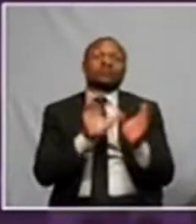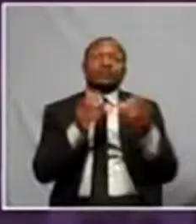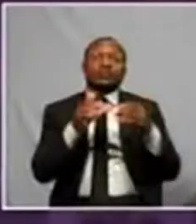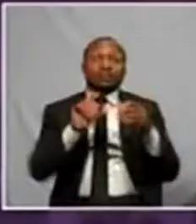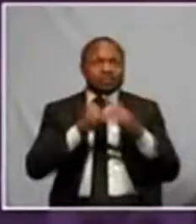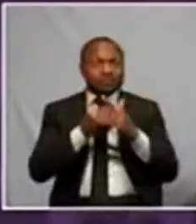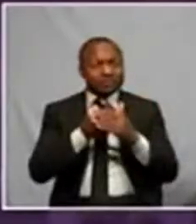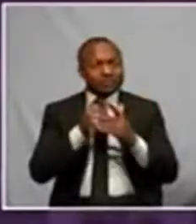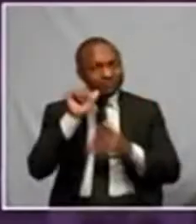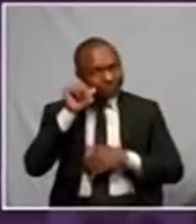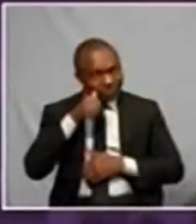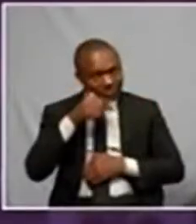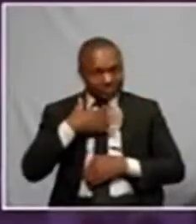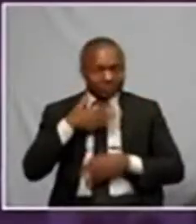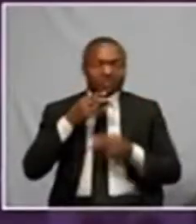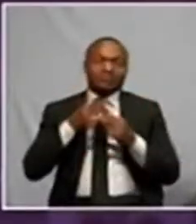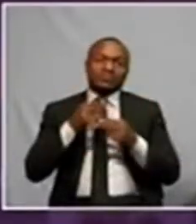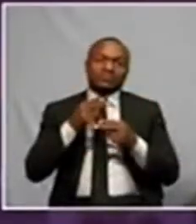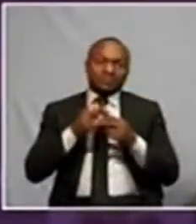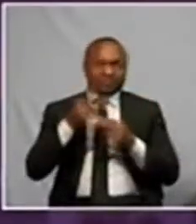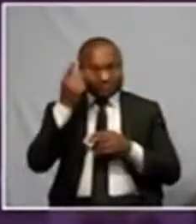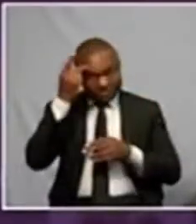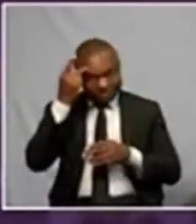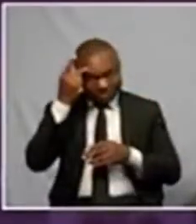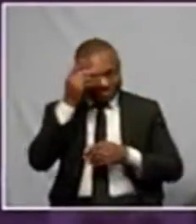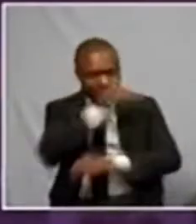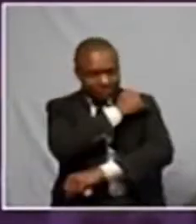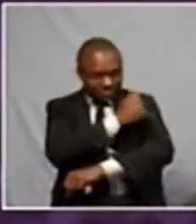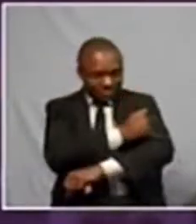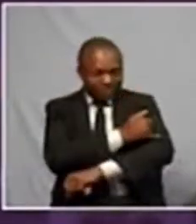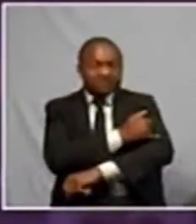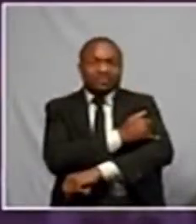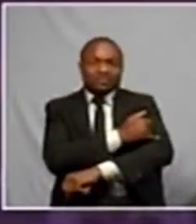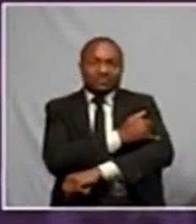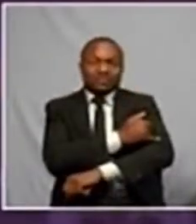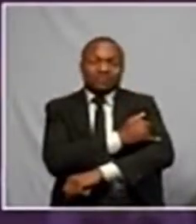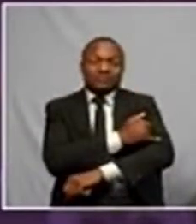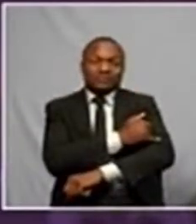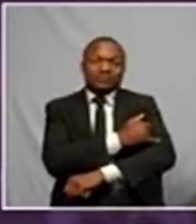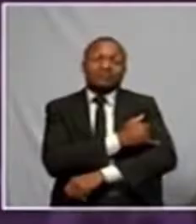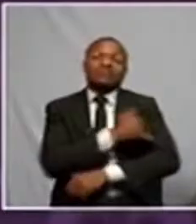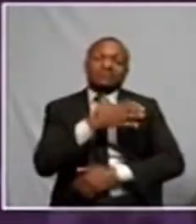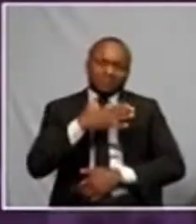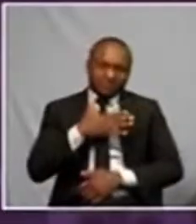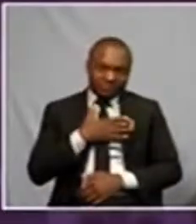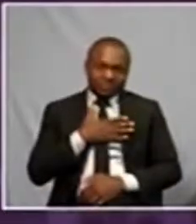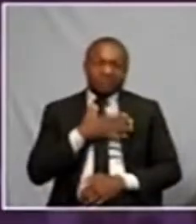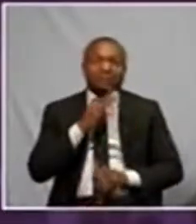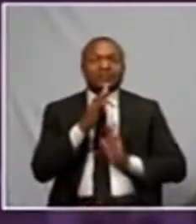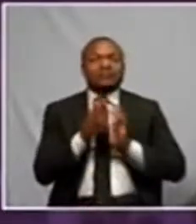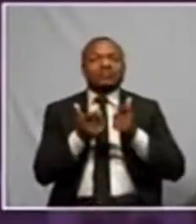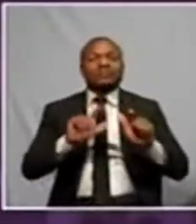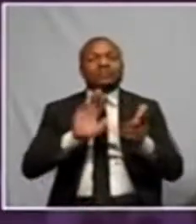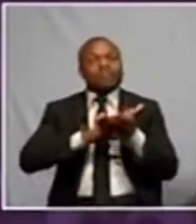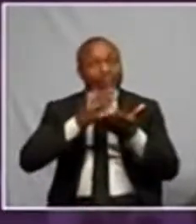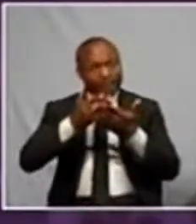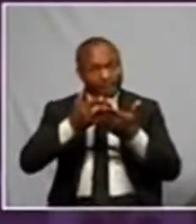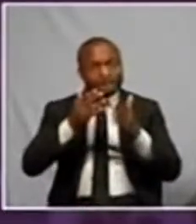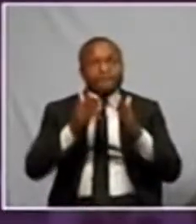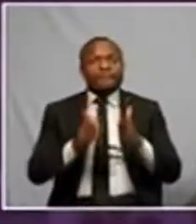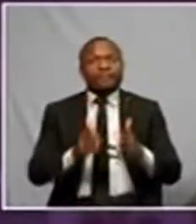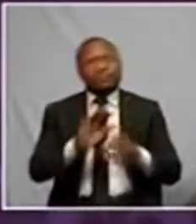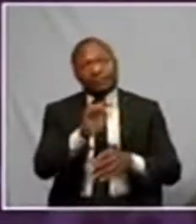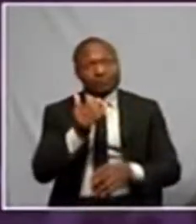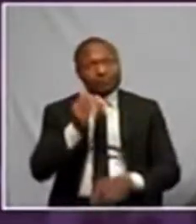My name is Paulson Tendovi on behalf of Jason Manda, who is my sign language interpreter. I'll be